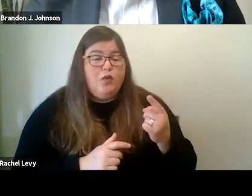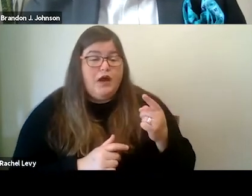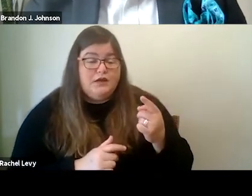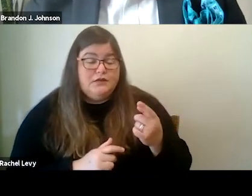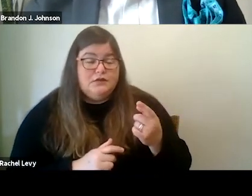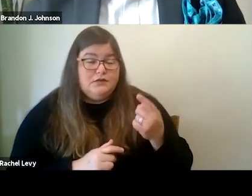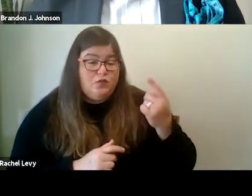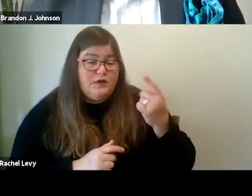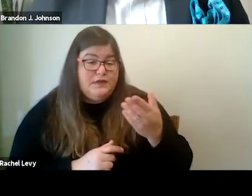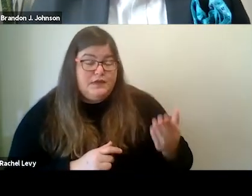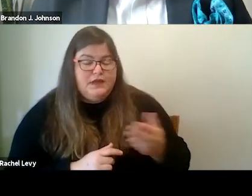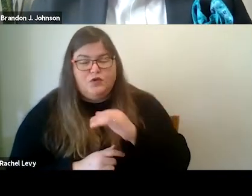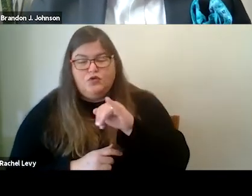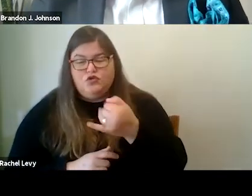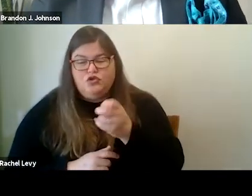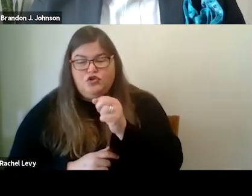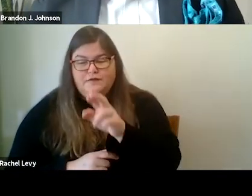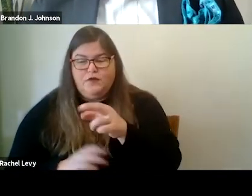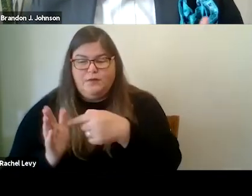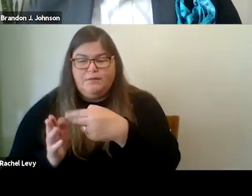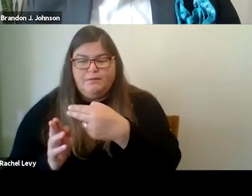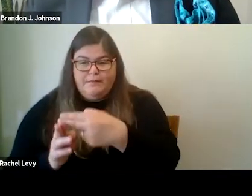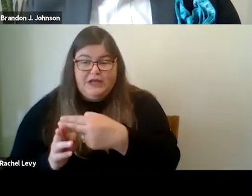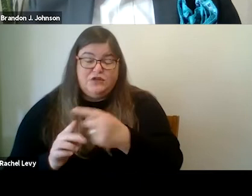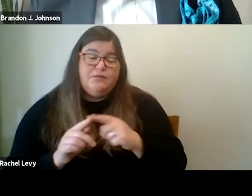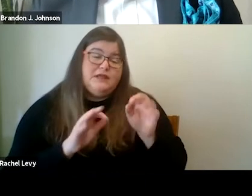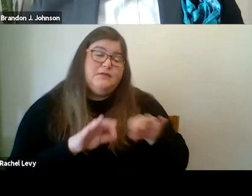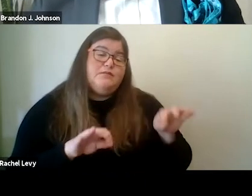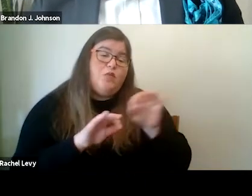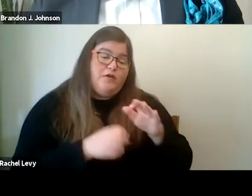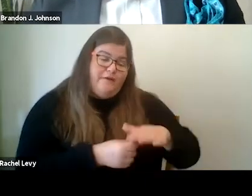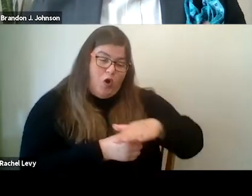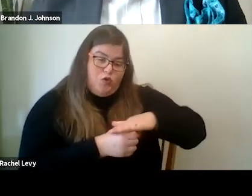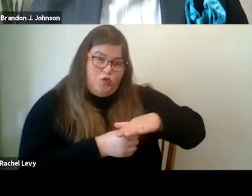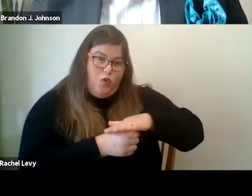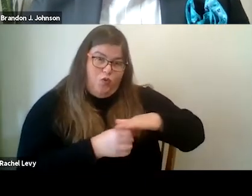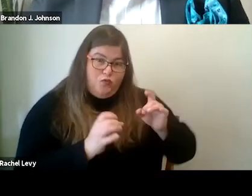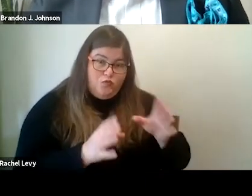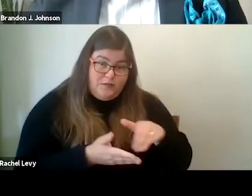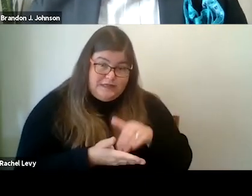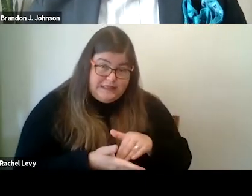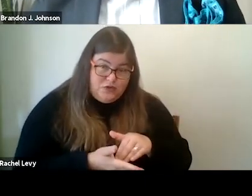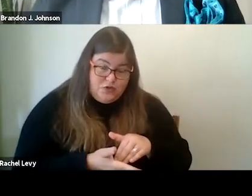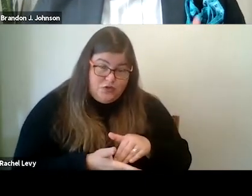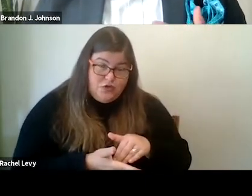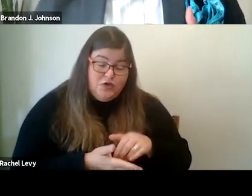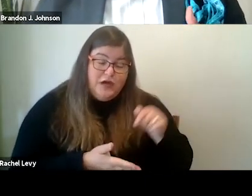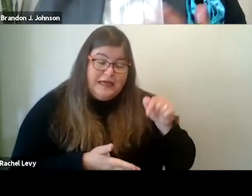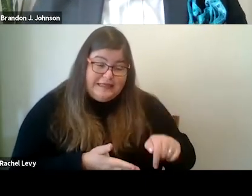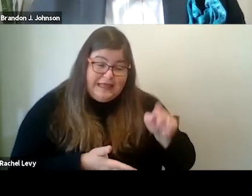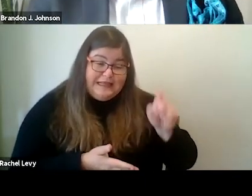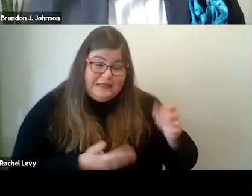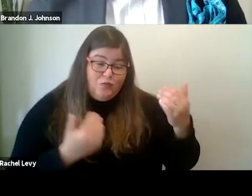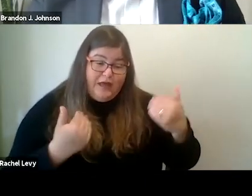so important for our local crisis centers who will be answering these calls to be equipped with resources